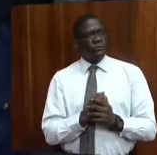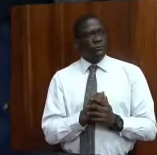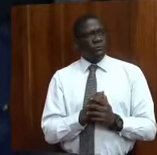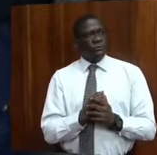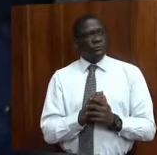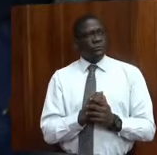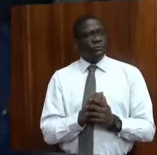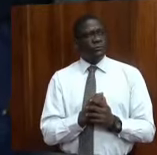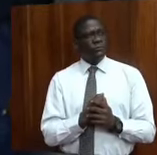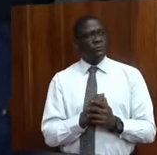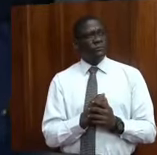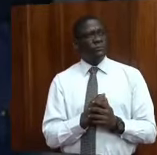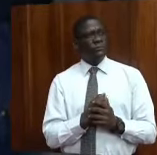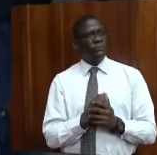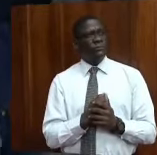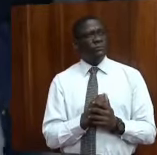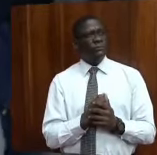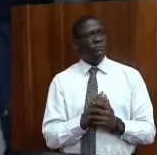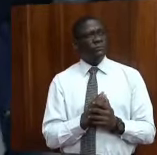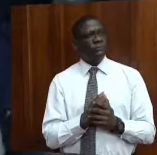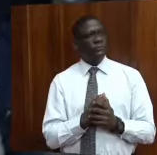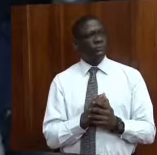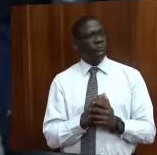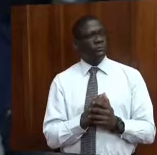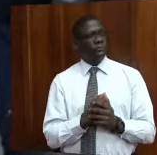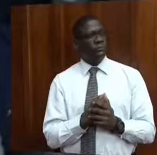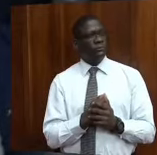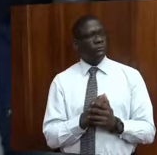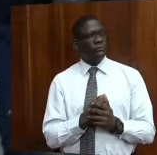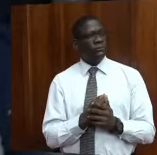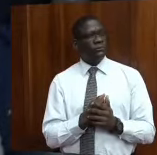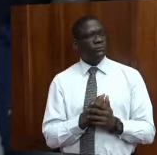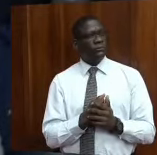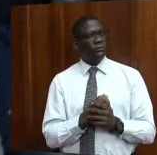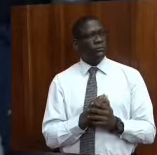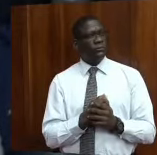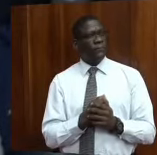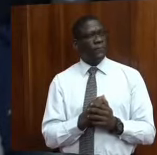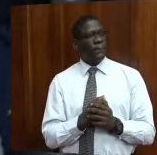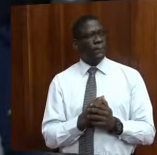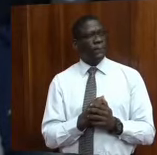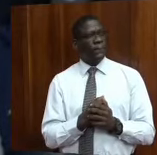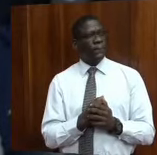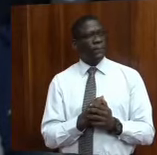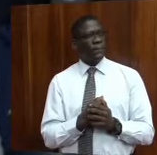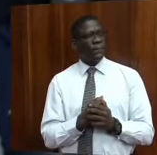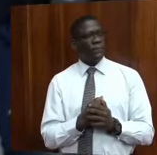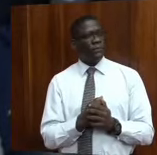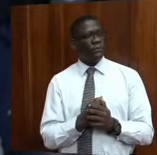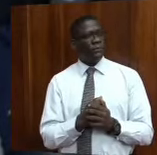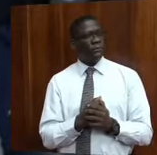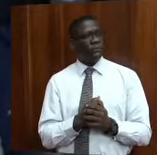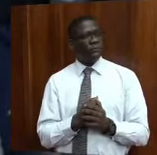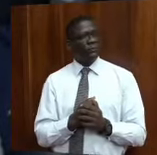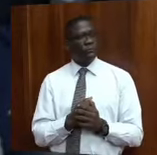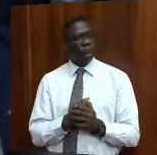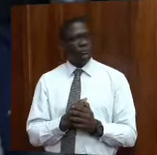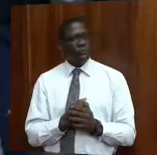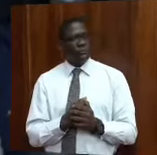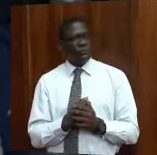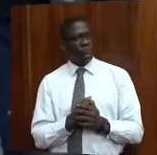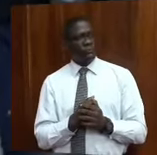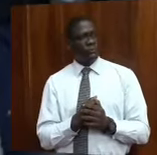Development Inclusive Framework on Base Erosion Profit Shifting. Mr. Speaker, it should be noted